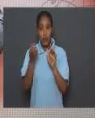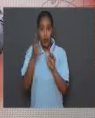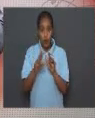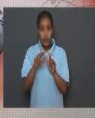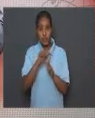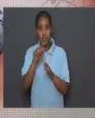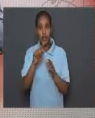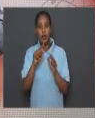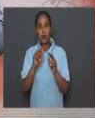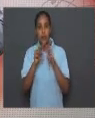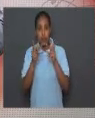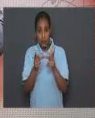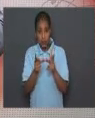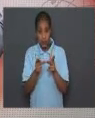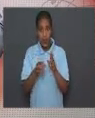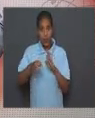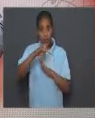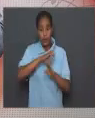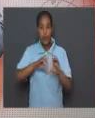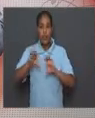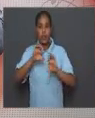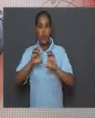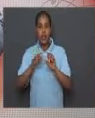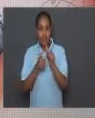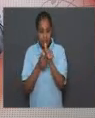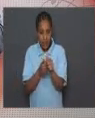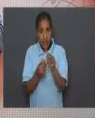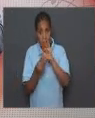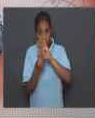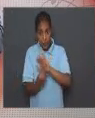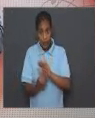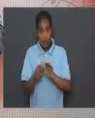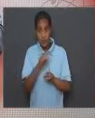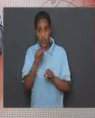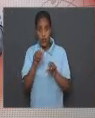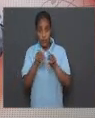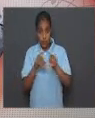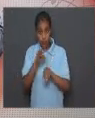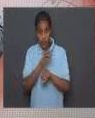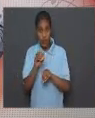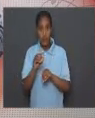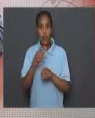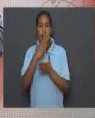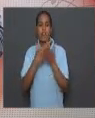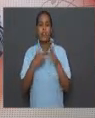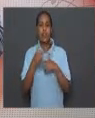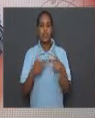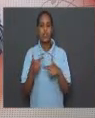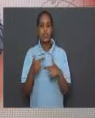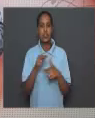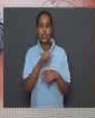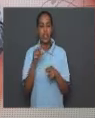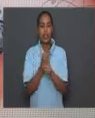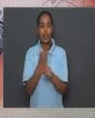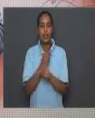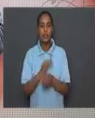their placement in the electrochemical series, affects their movement and the half reactions they